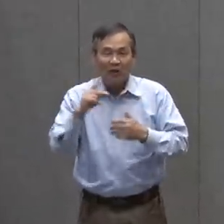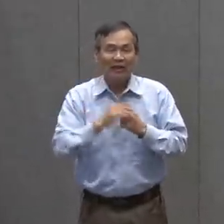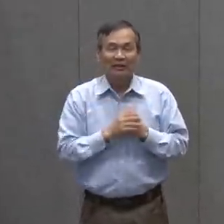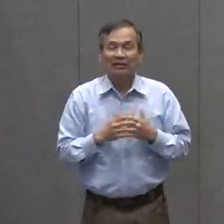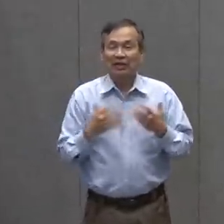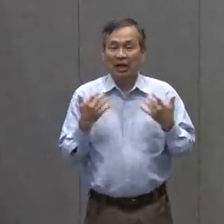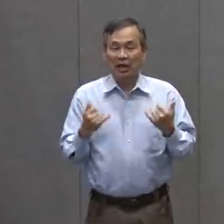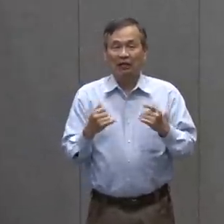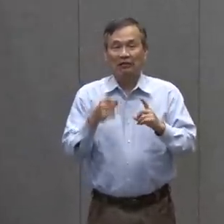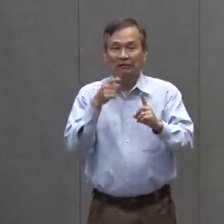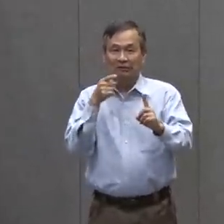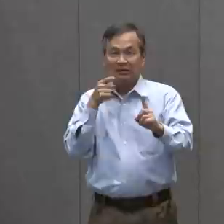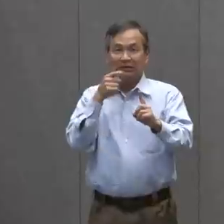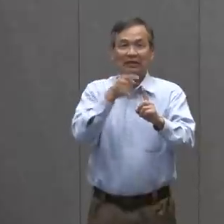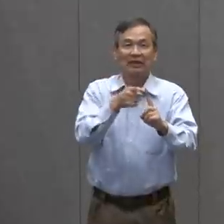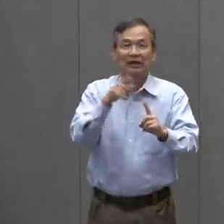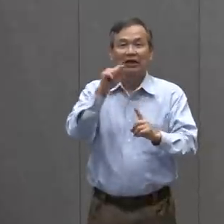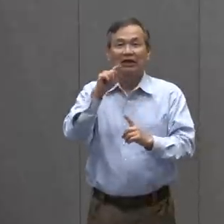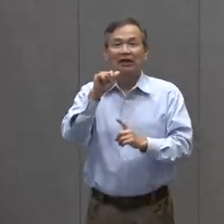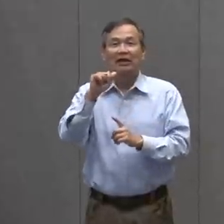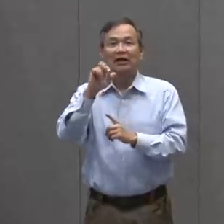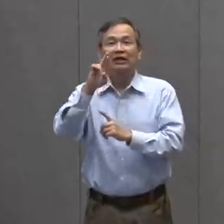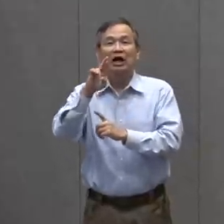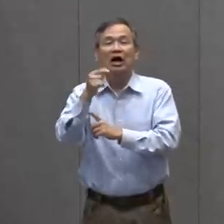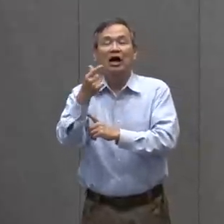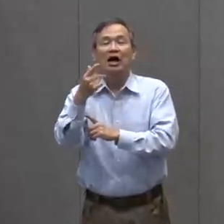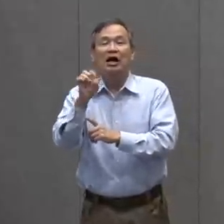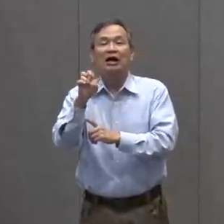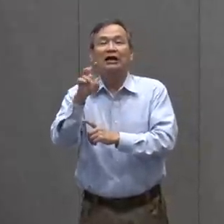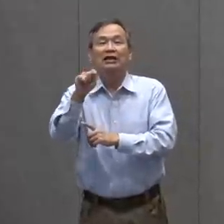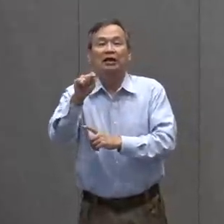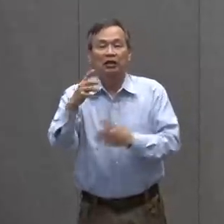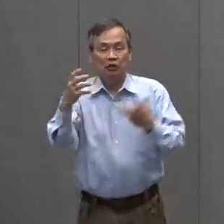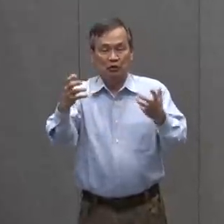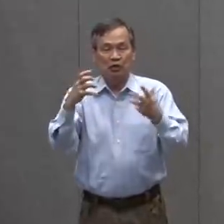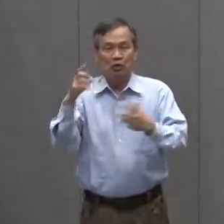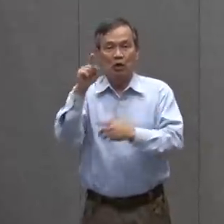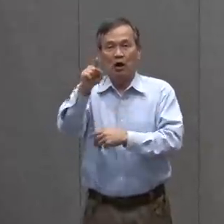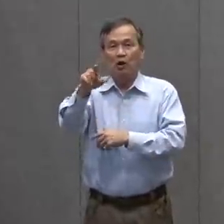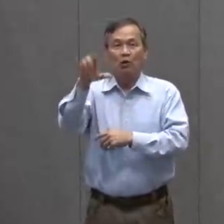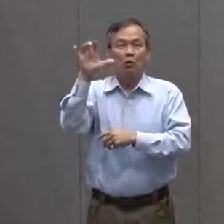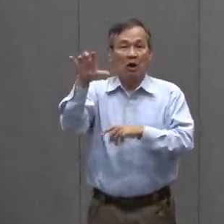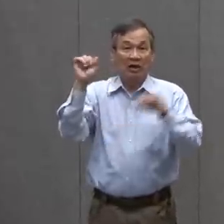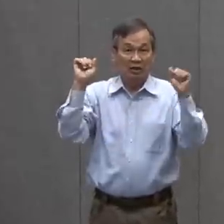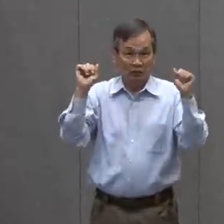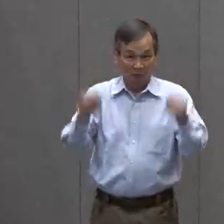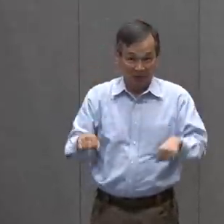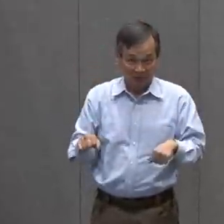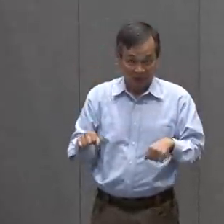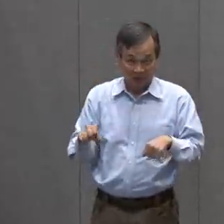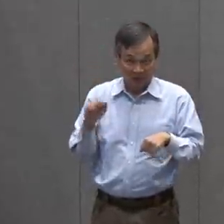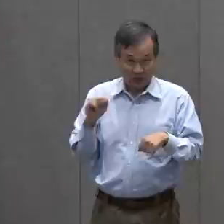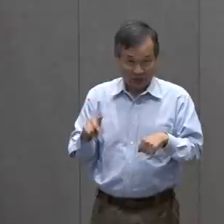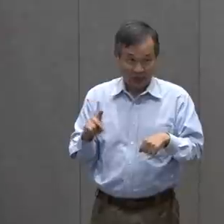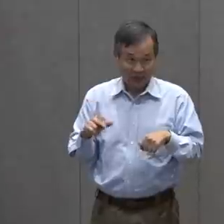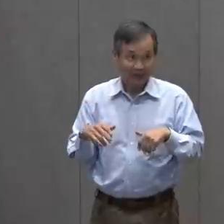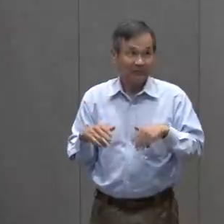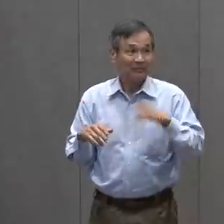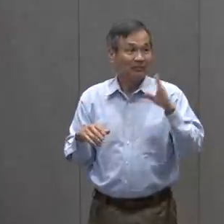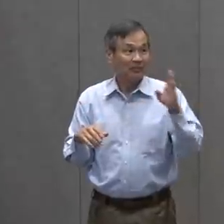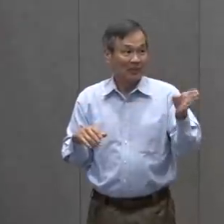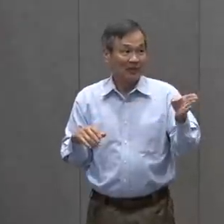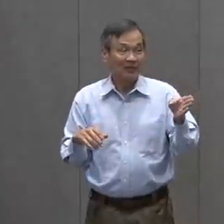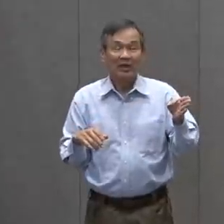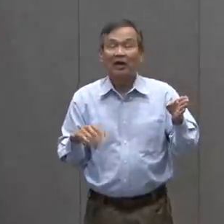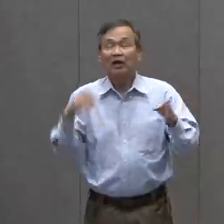target is we're looking for to get as close to 100 as we can. And as you notice, both